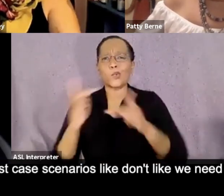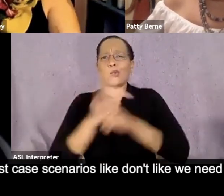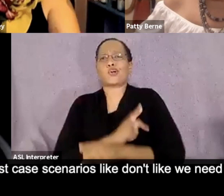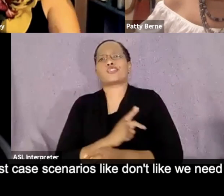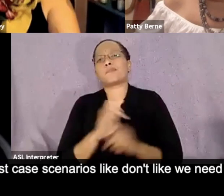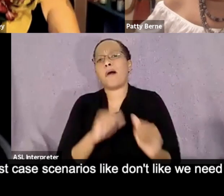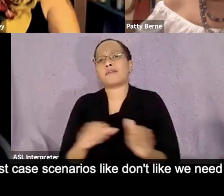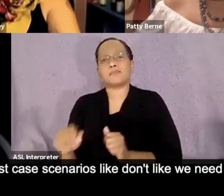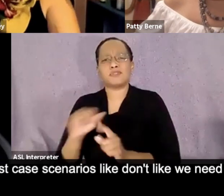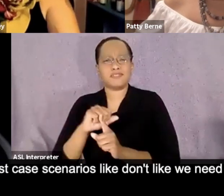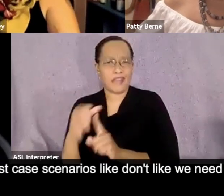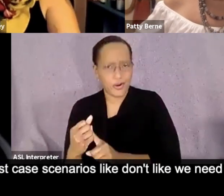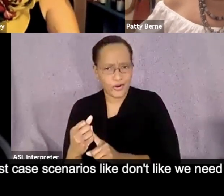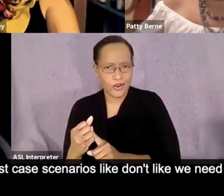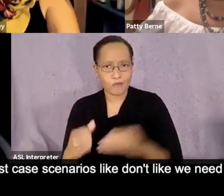We need to stop,